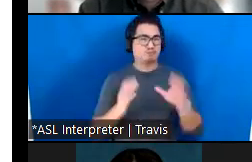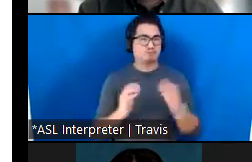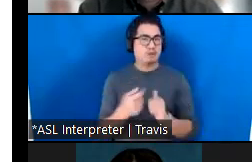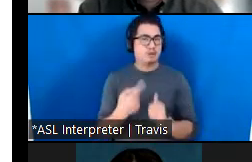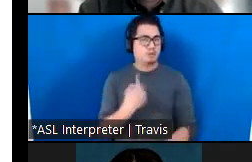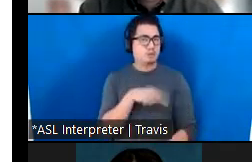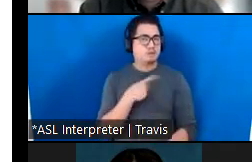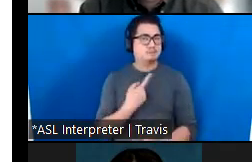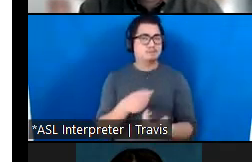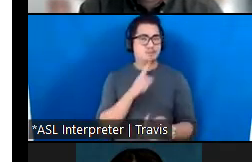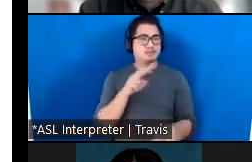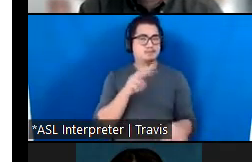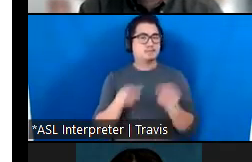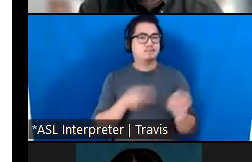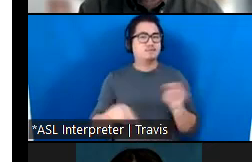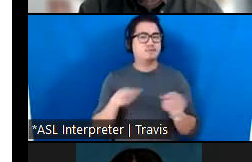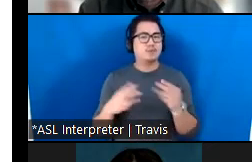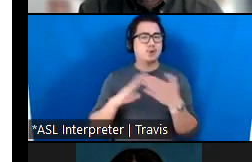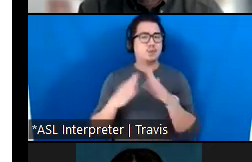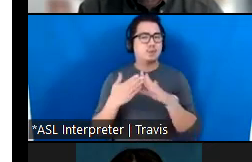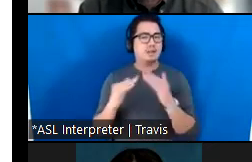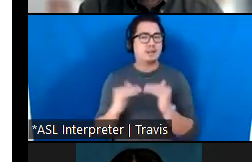of COVID per the CDC